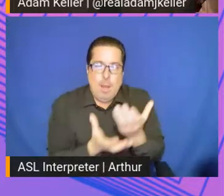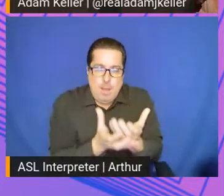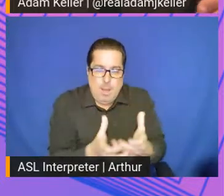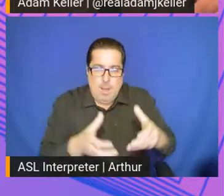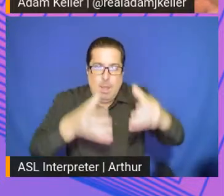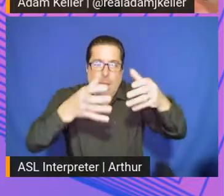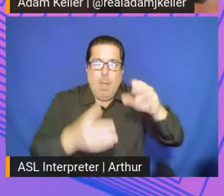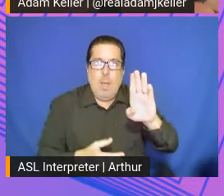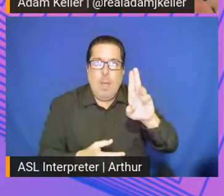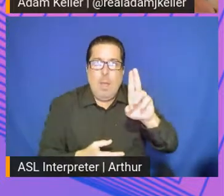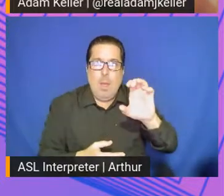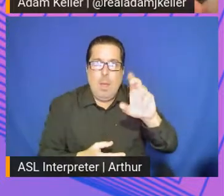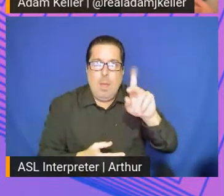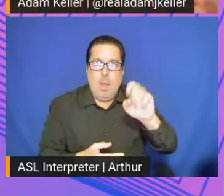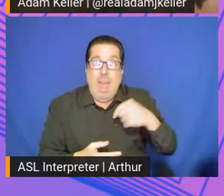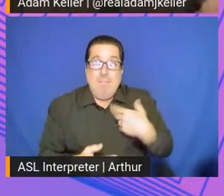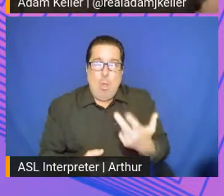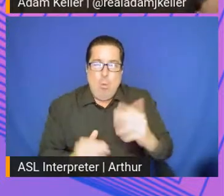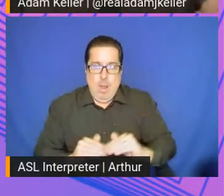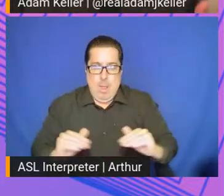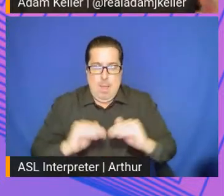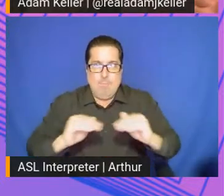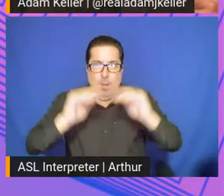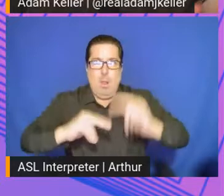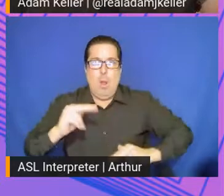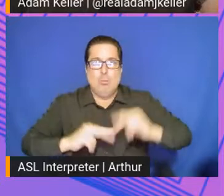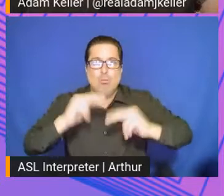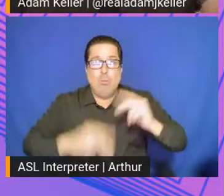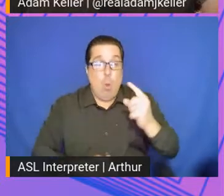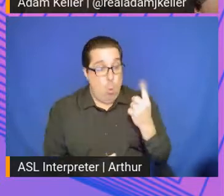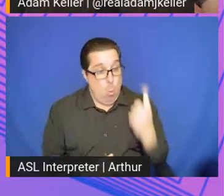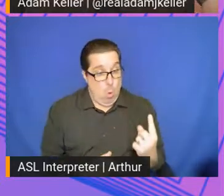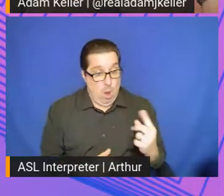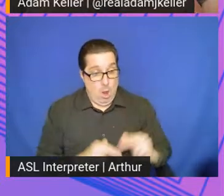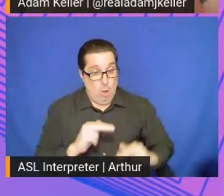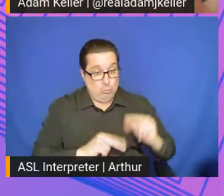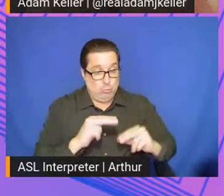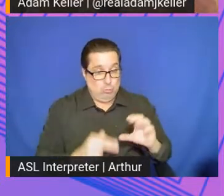3 levels of constructs. There's the L1 constructs, which are low level.